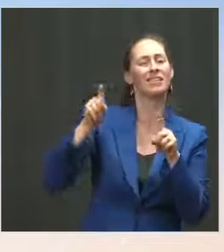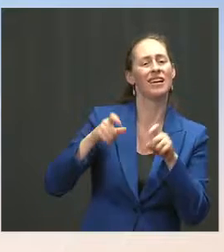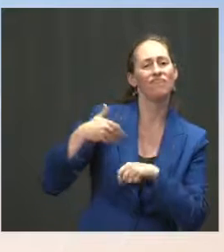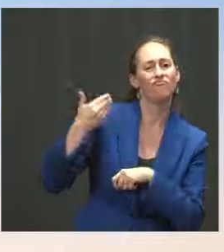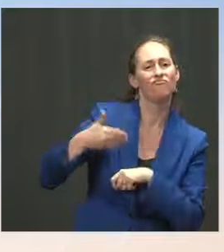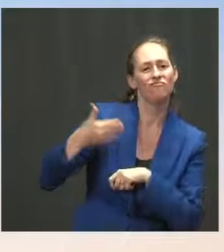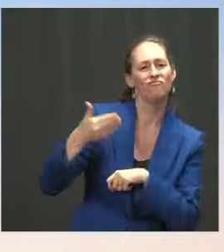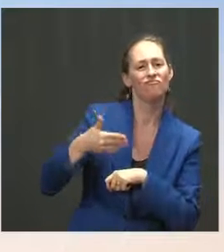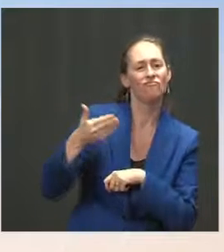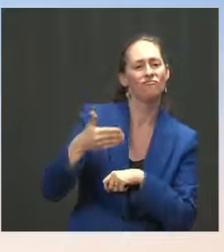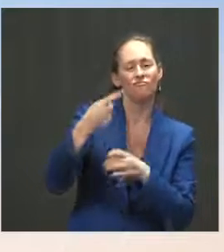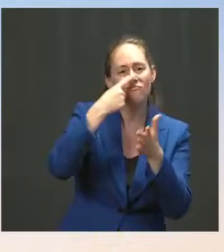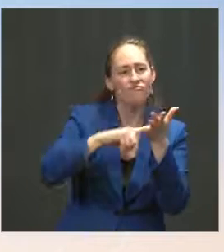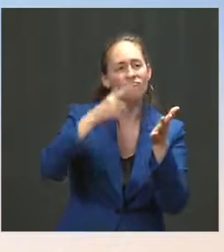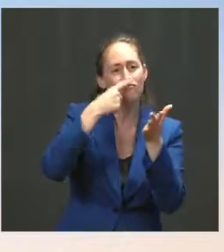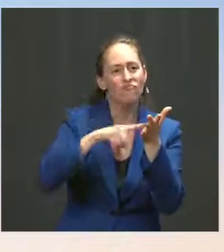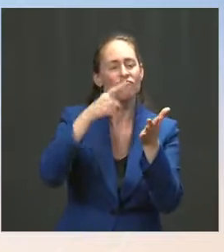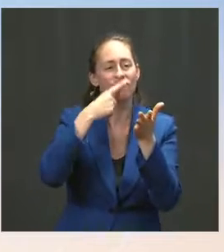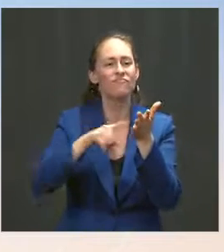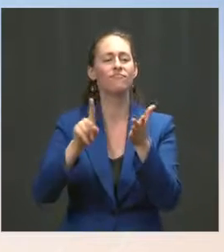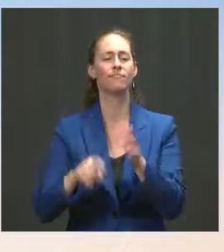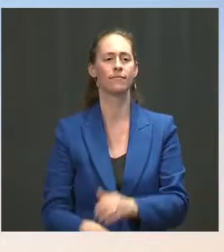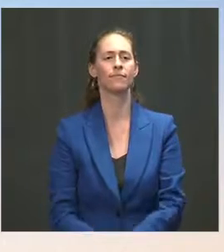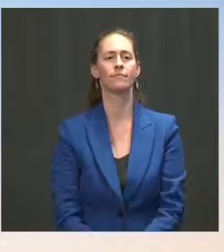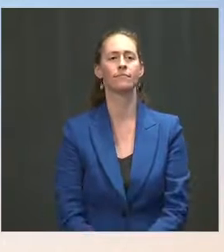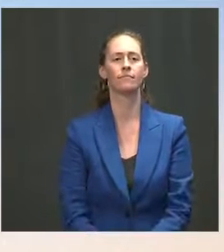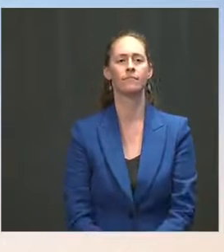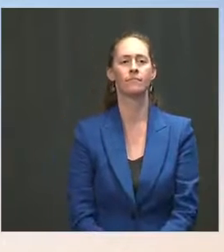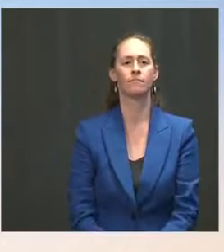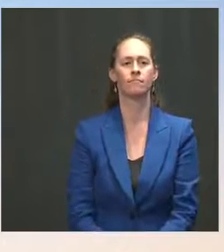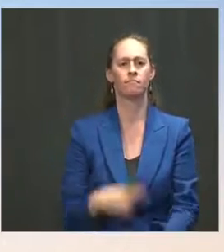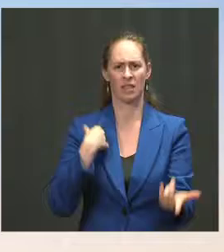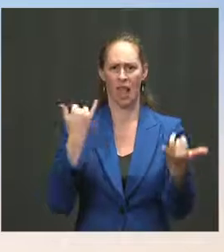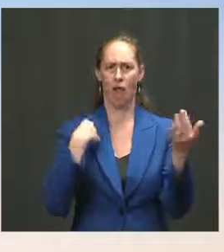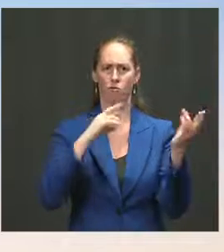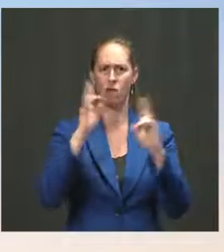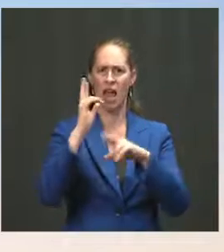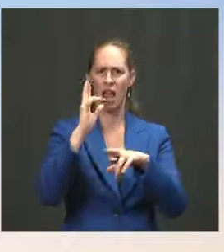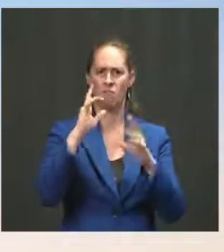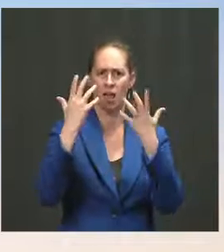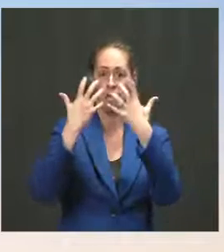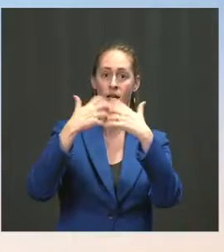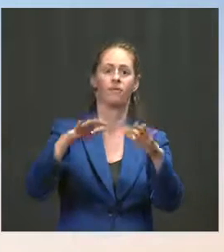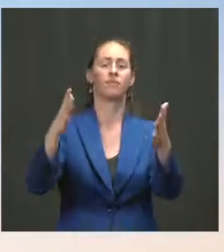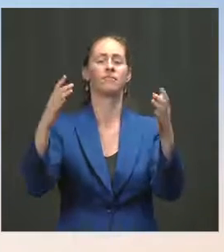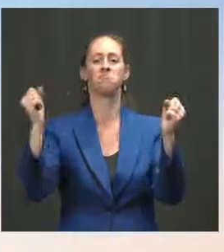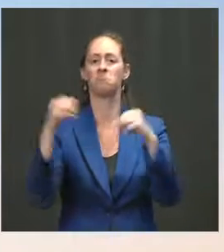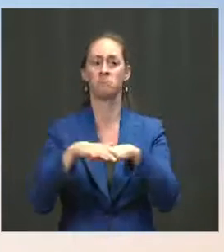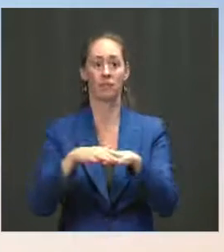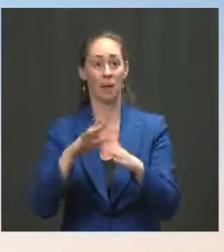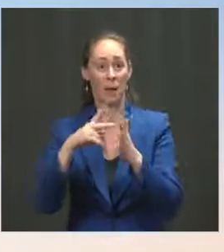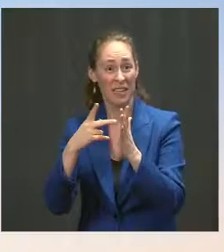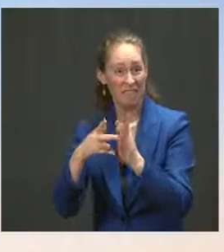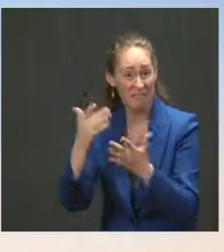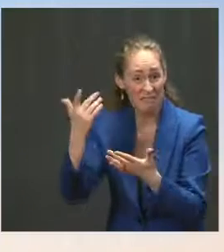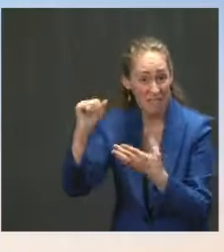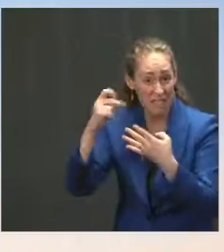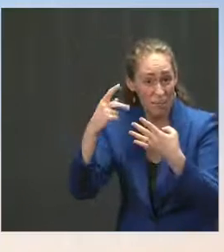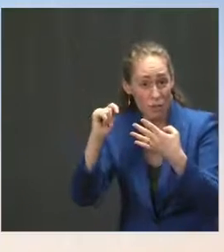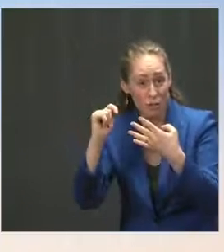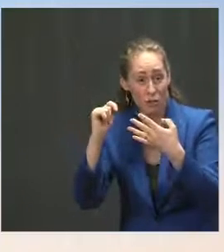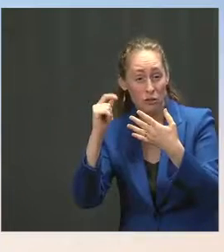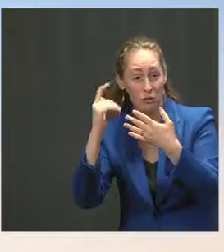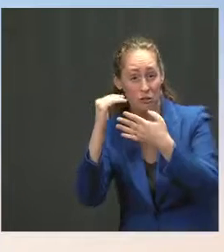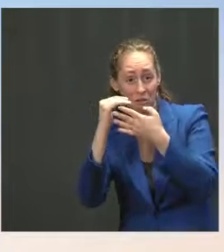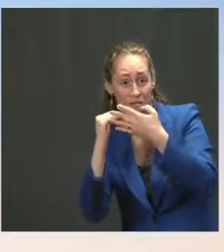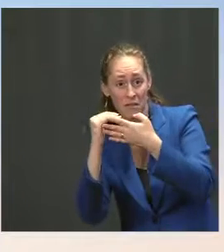that implemented, even as agencies are hard at work getting it done. So there had been some dates floated as like early September by which some of these employees would be coming back. Is the